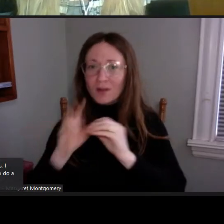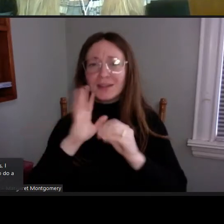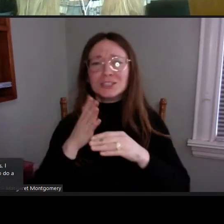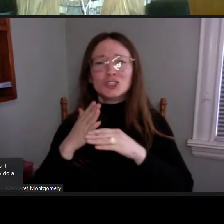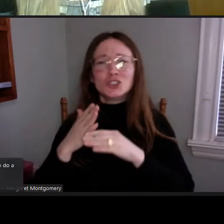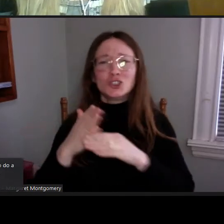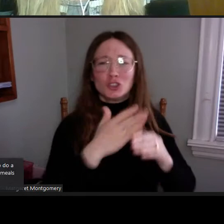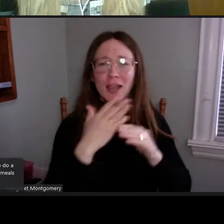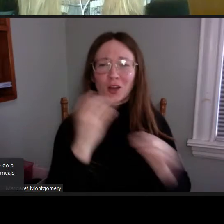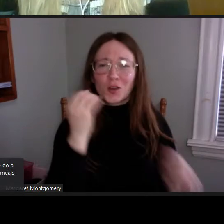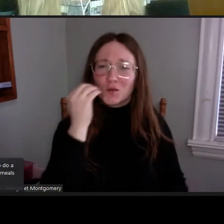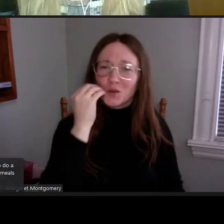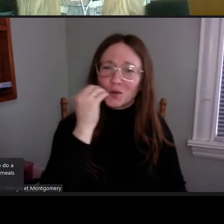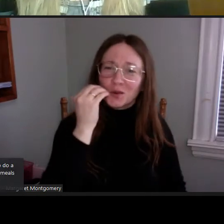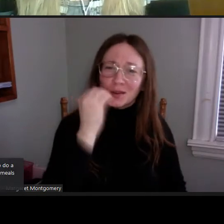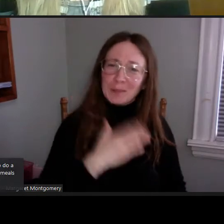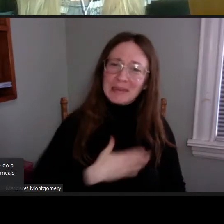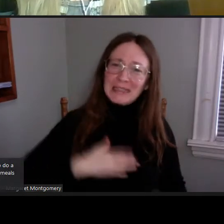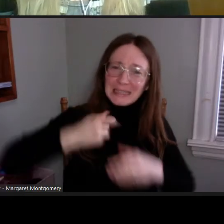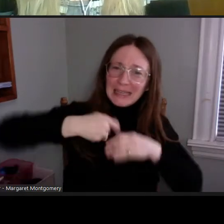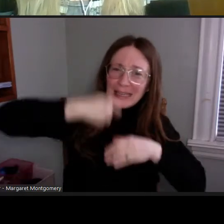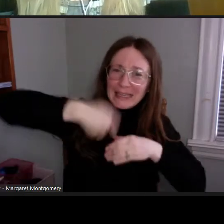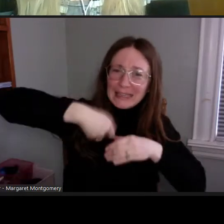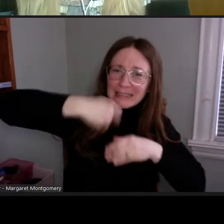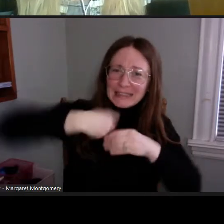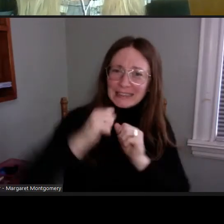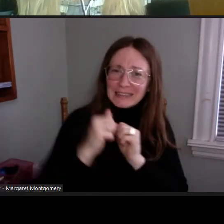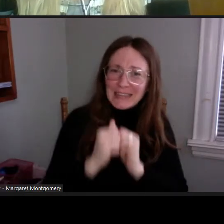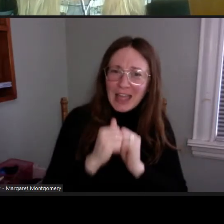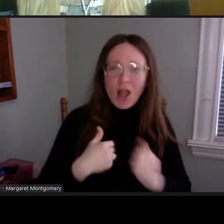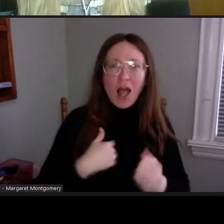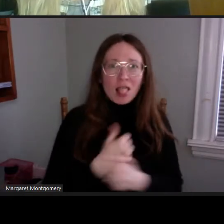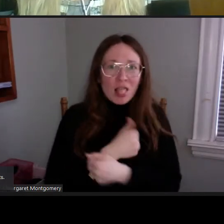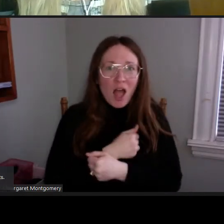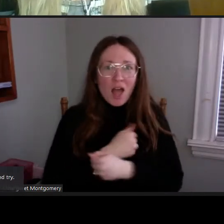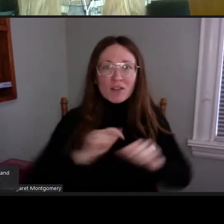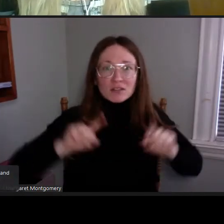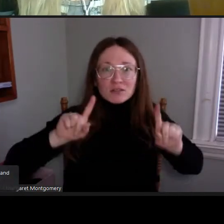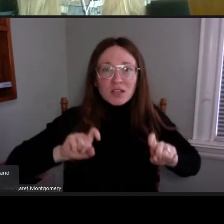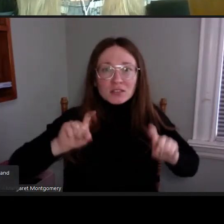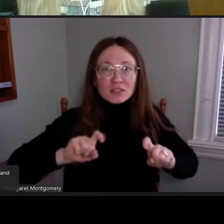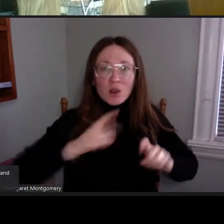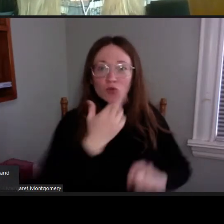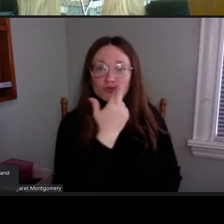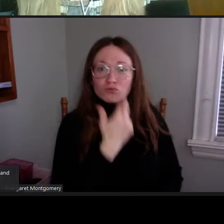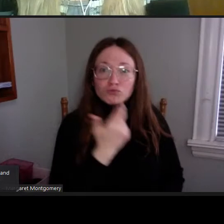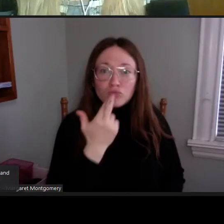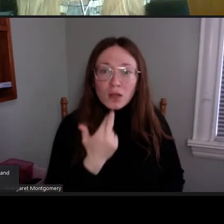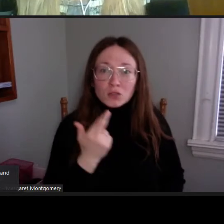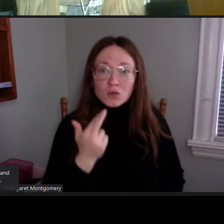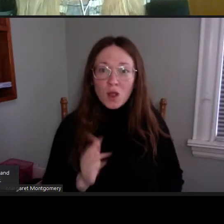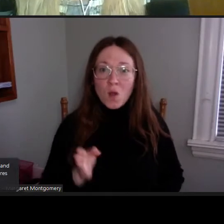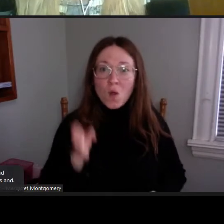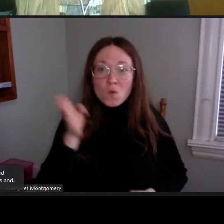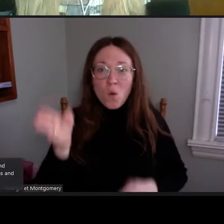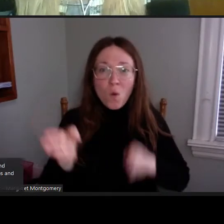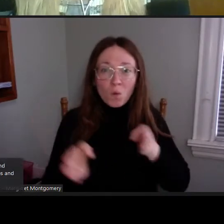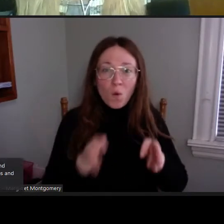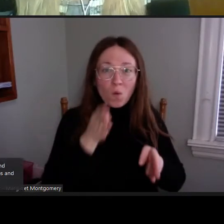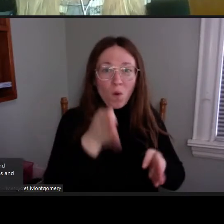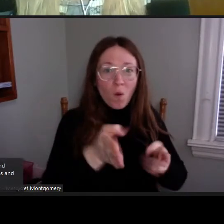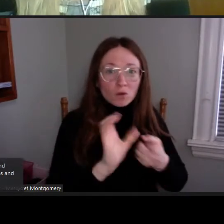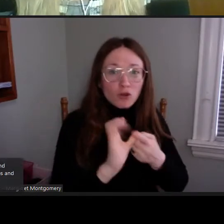have meals together and share our foods. I love going out to different restaurants and trying different meals and different cultures and such. And